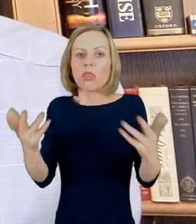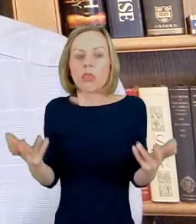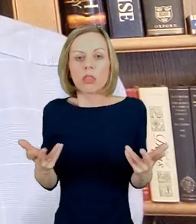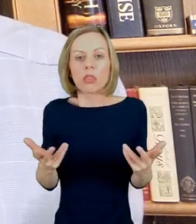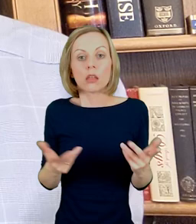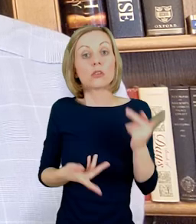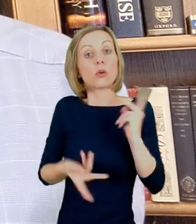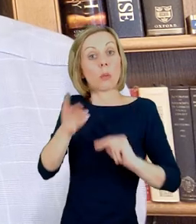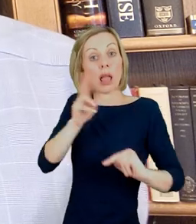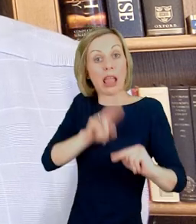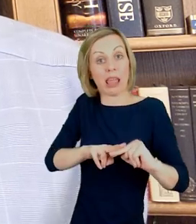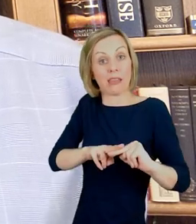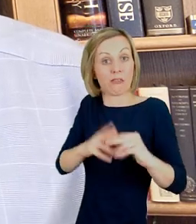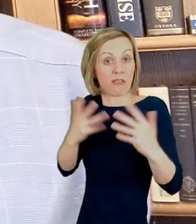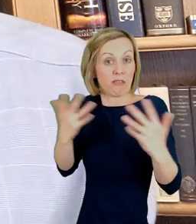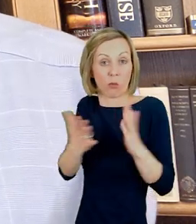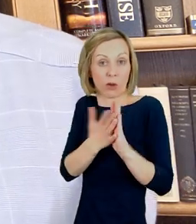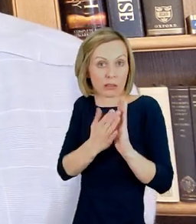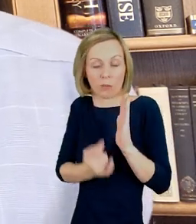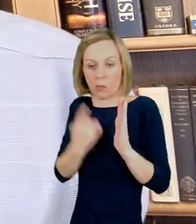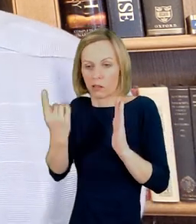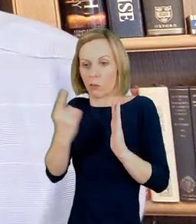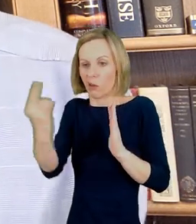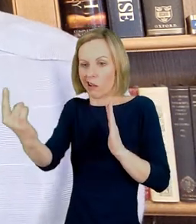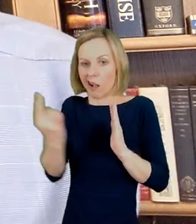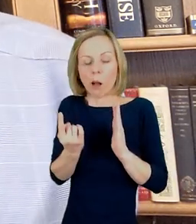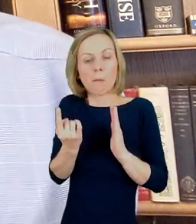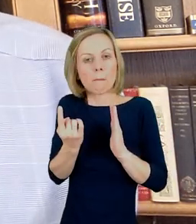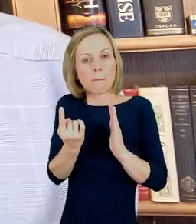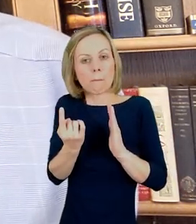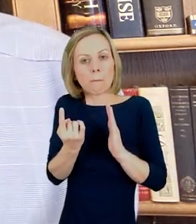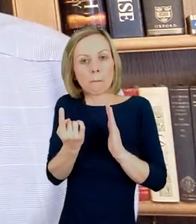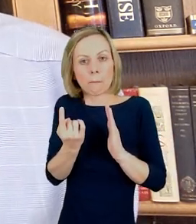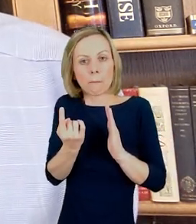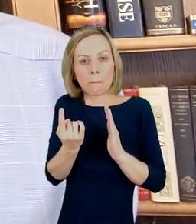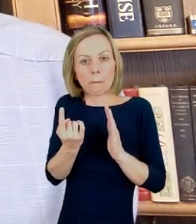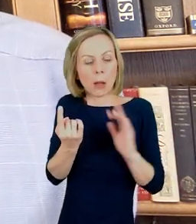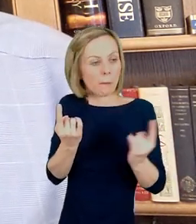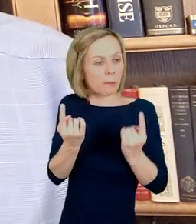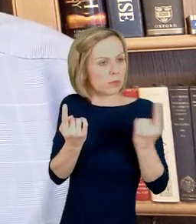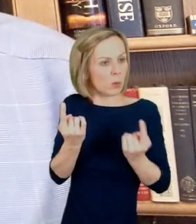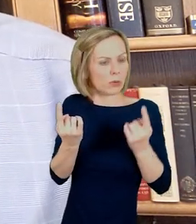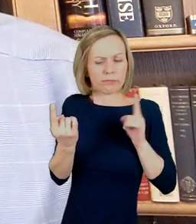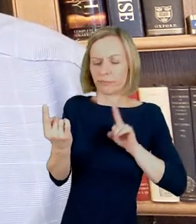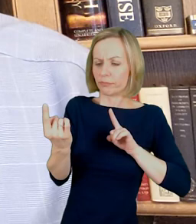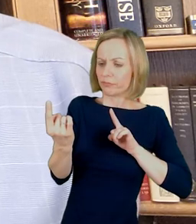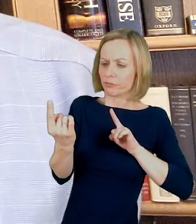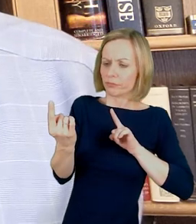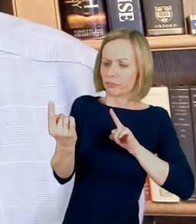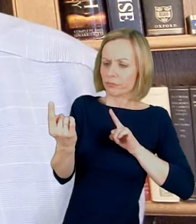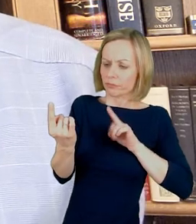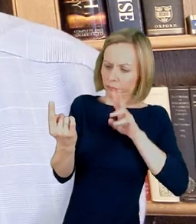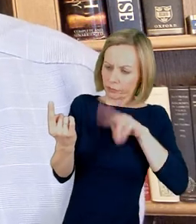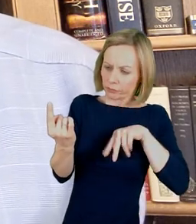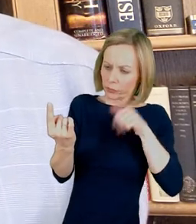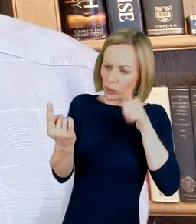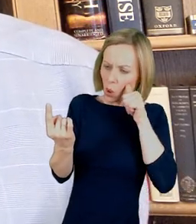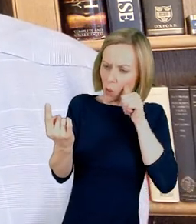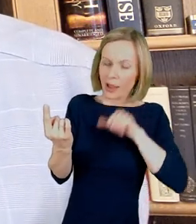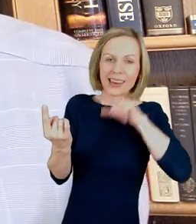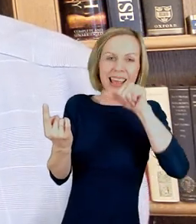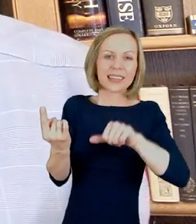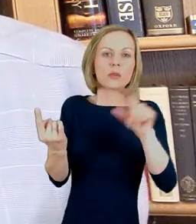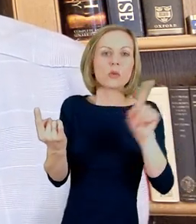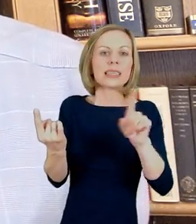so that if someone comes along to a local church, there might be someone there who could know what the